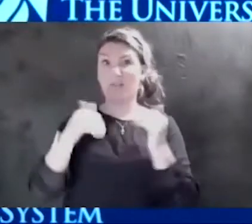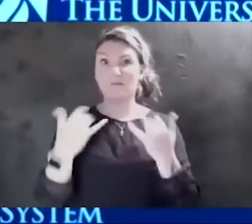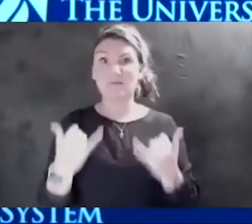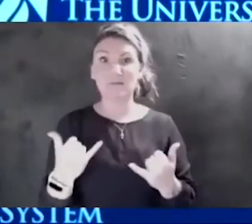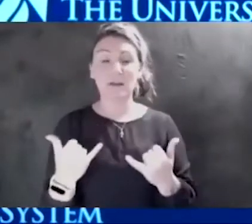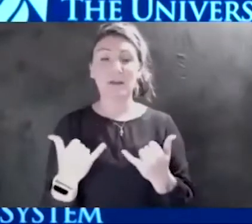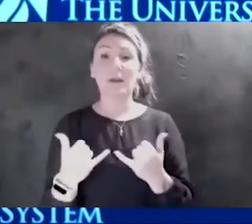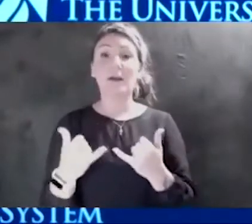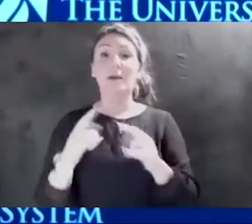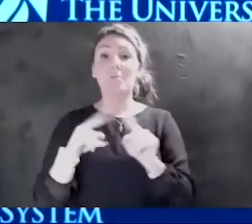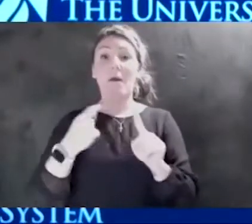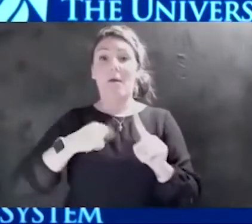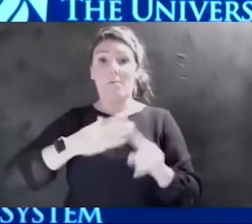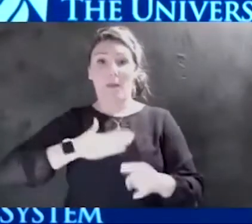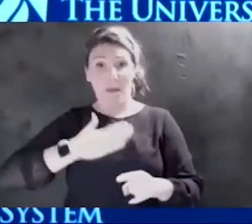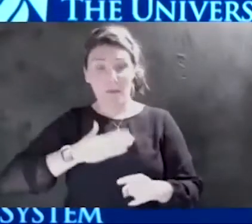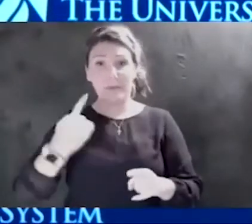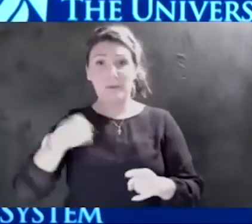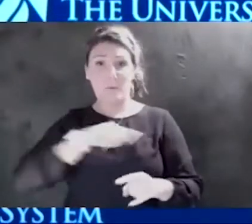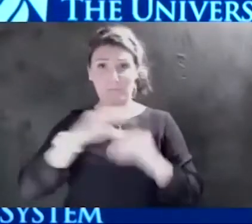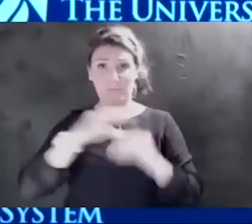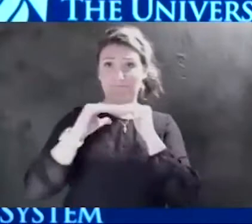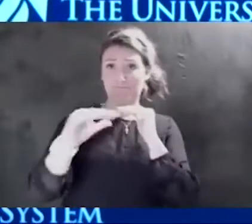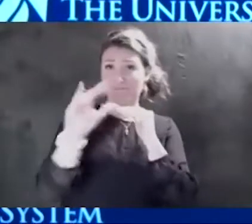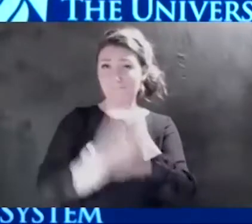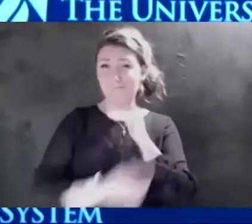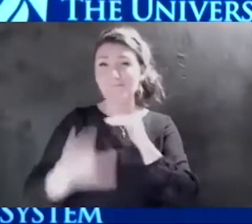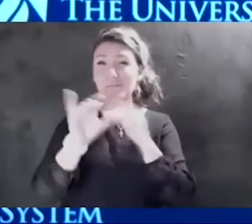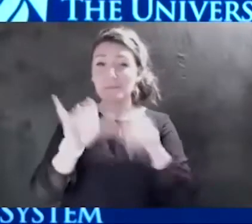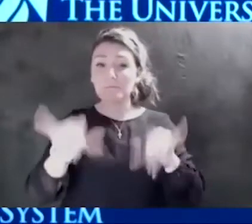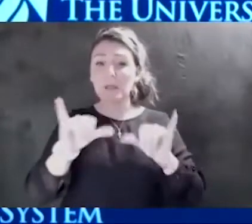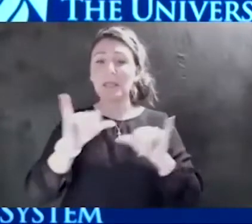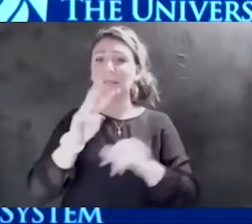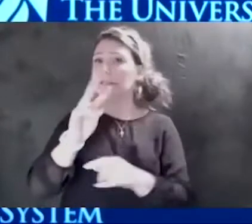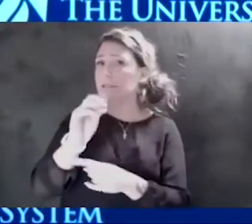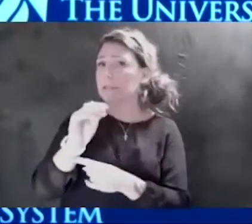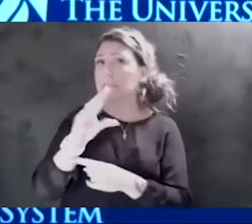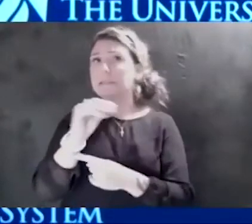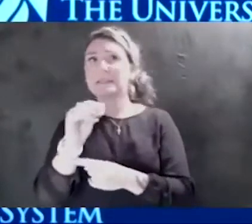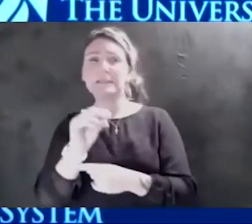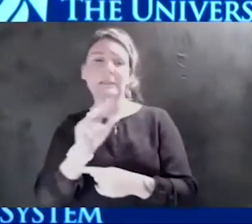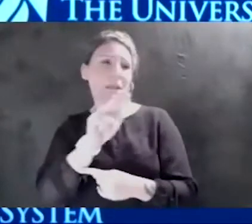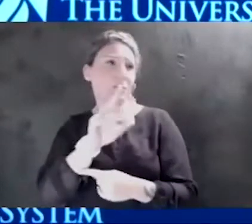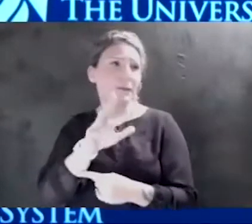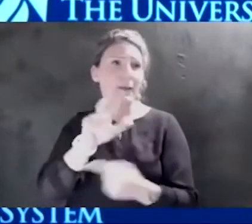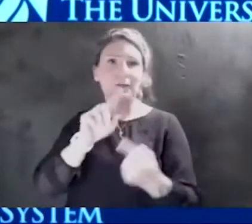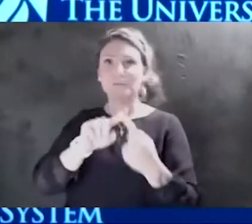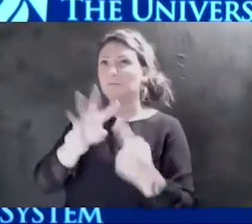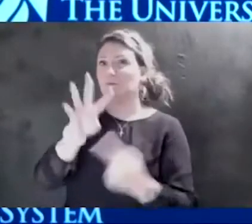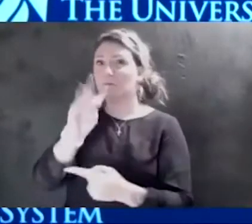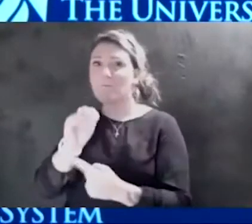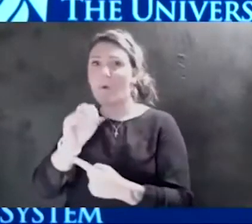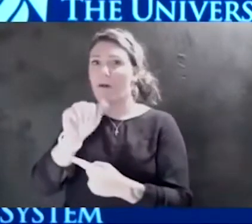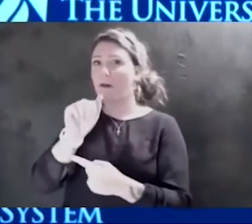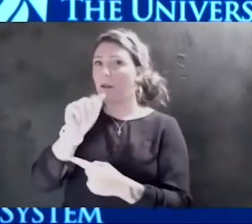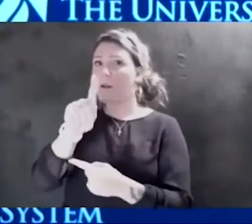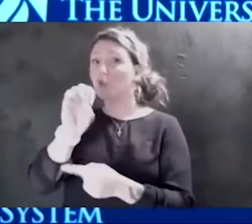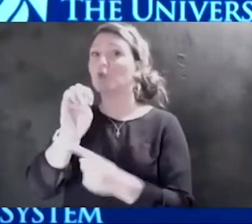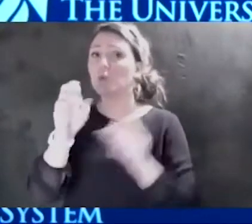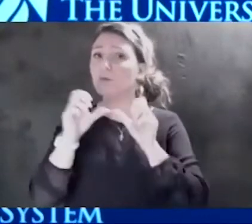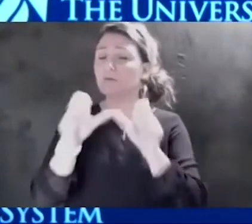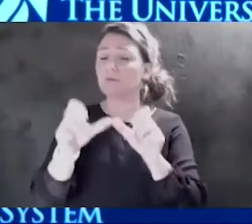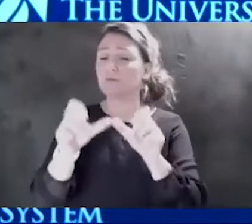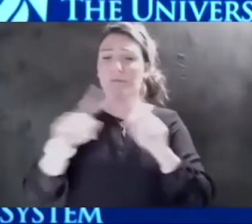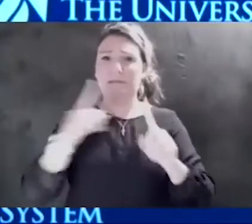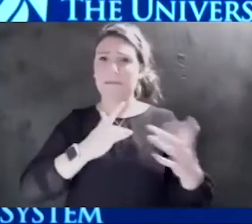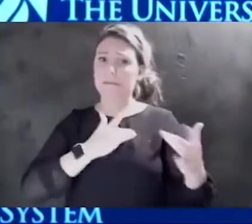we've stabilized around 60, and 35 to 40 acutes. But I'm concerned that that's not